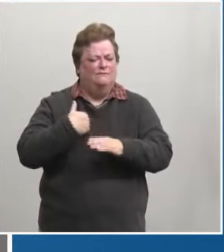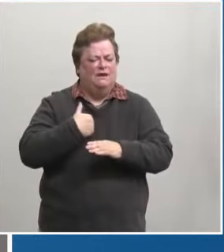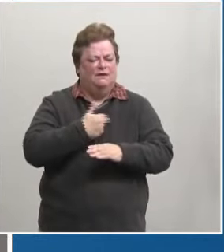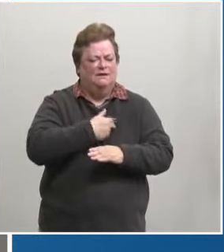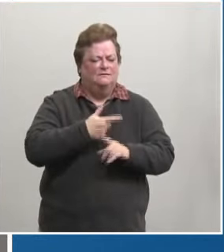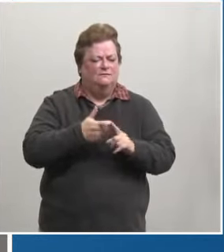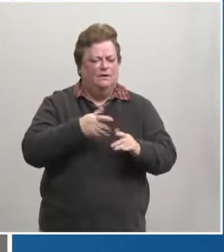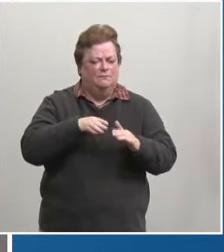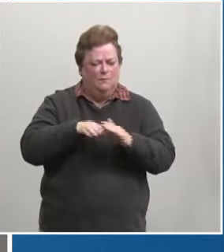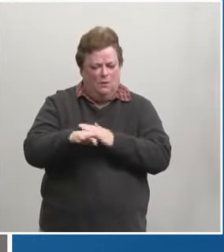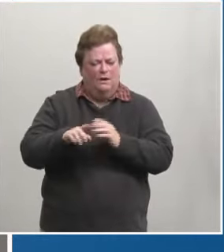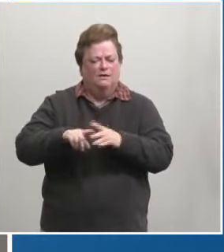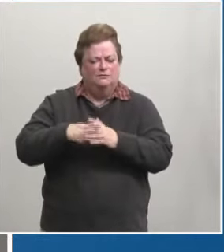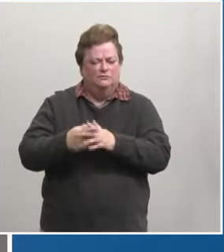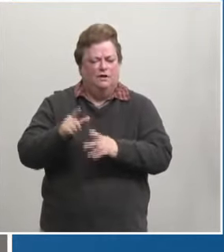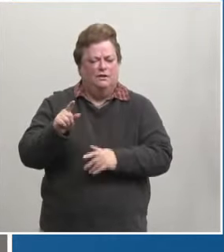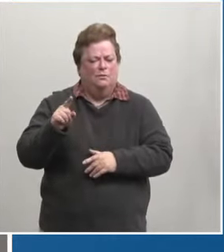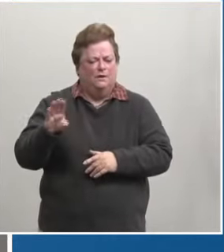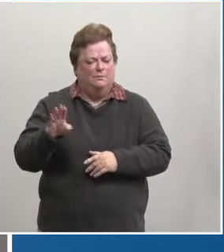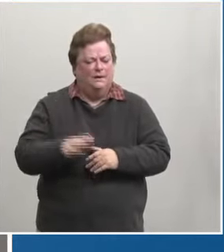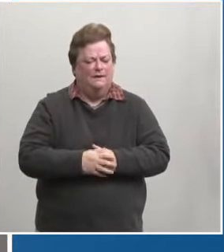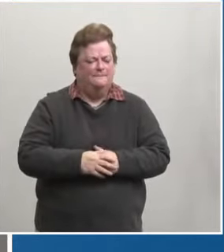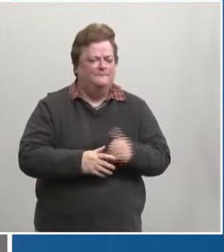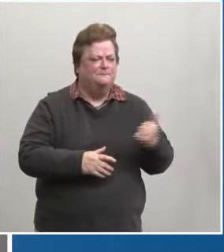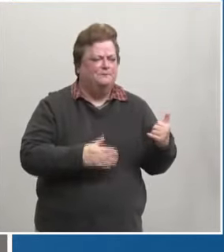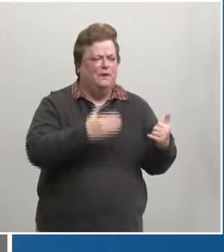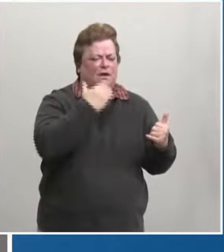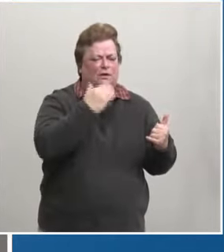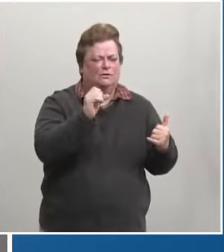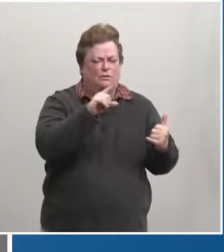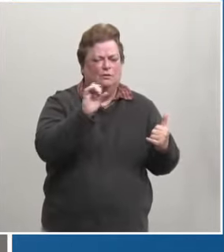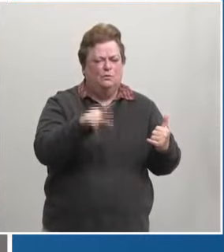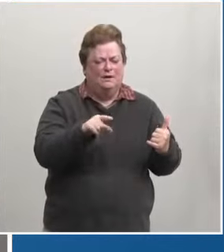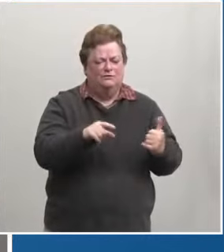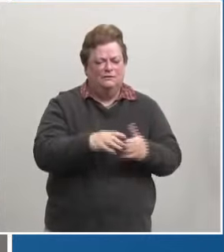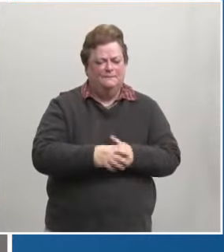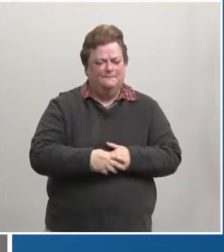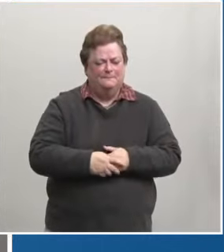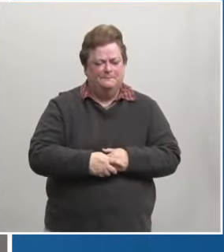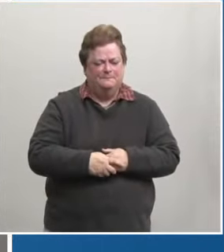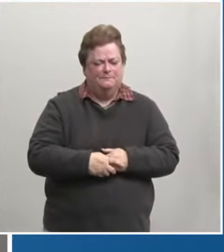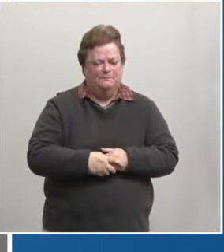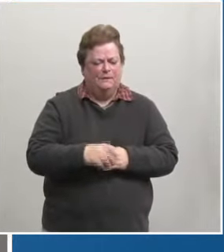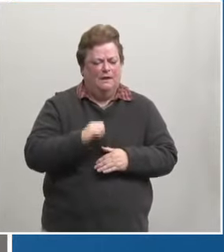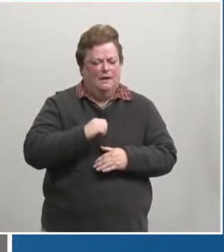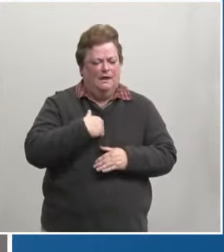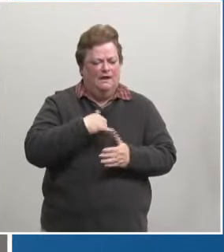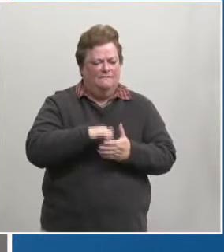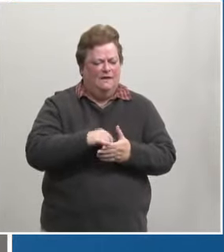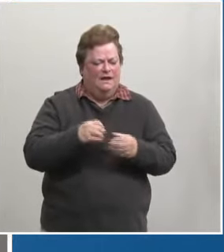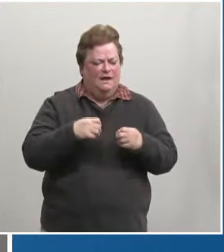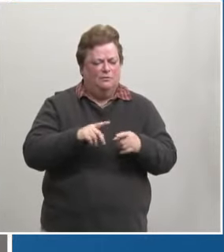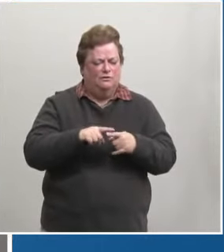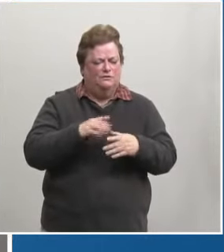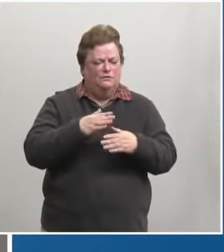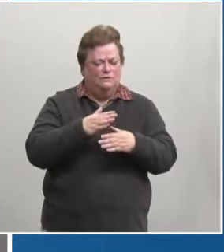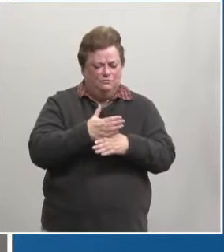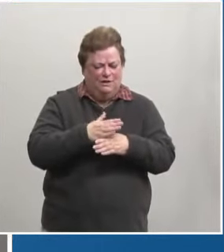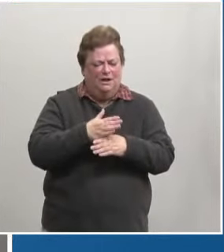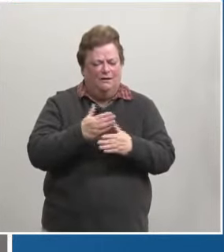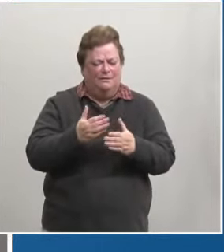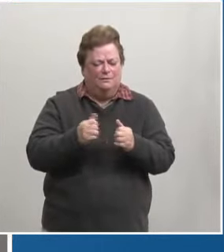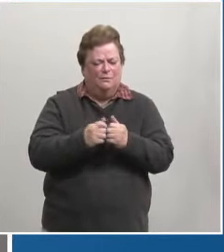phase 1B? Okay. That's a really good question, Matt, and thanks for asking that, so I have the opportunity to share again. The